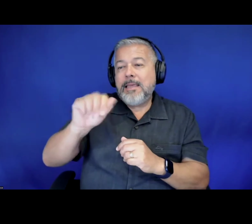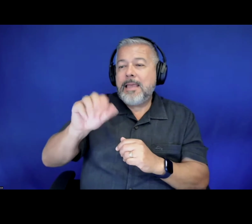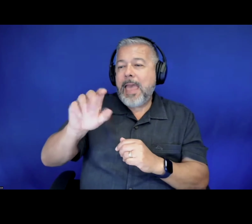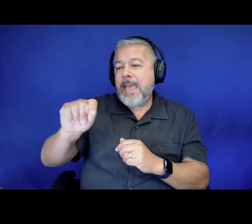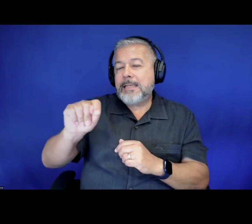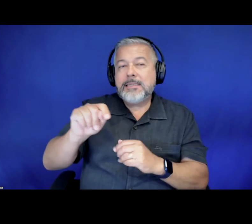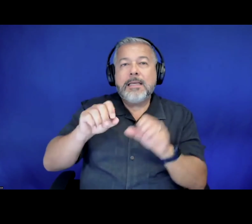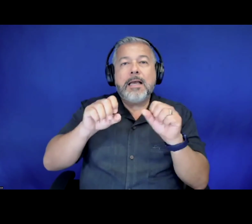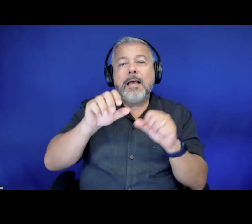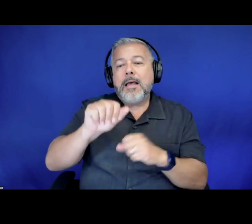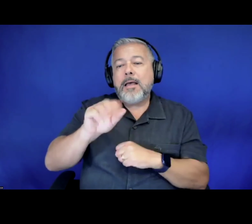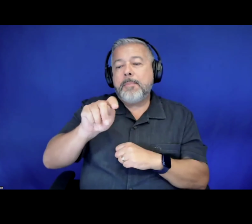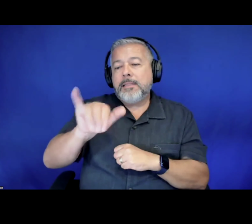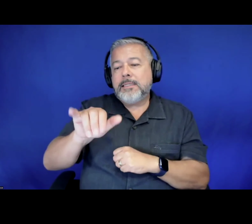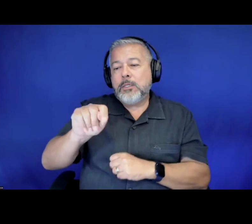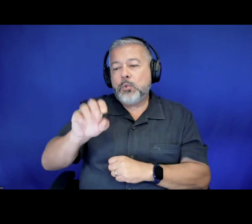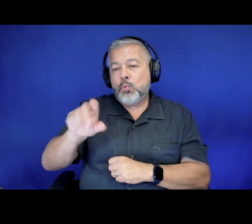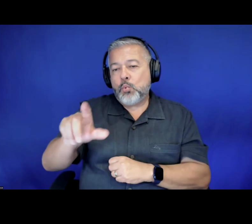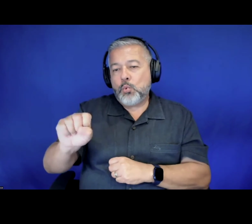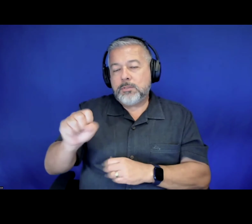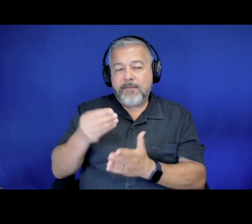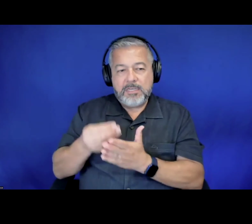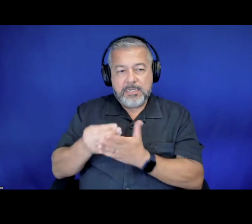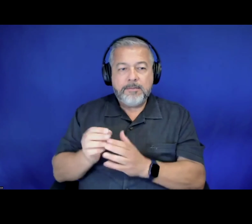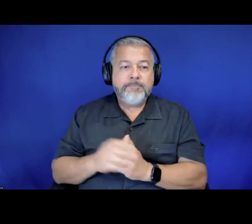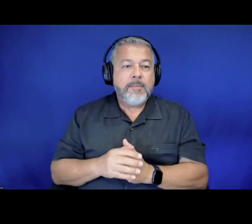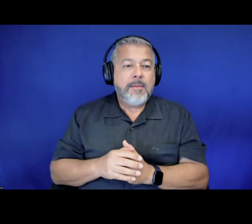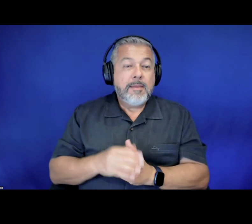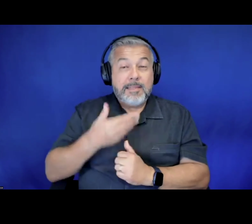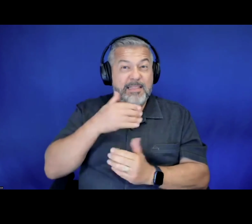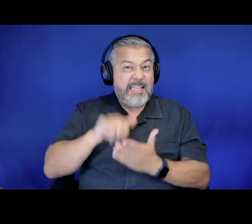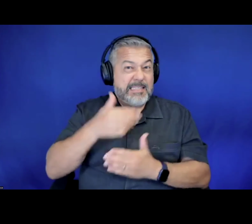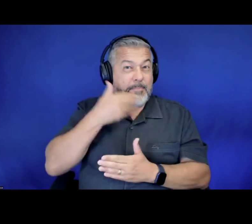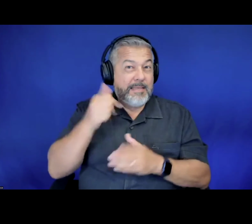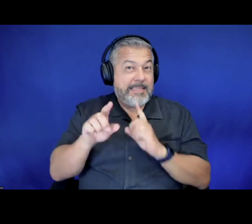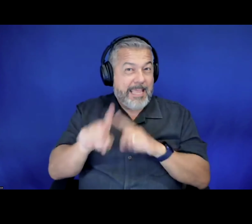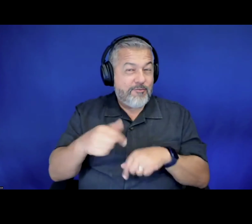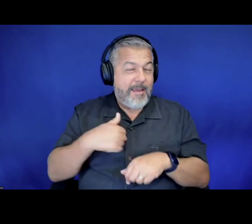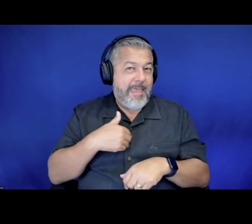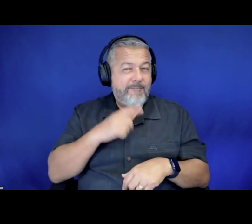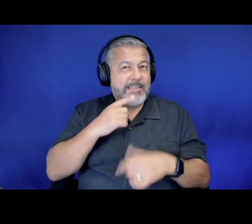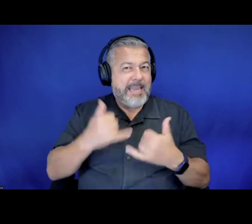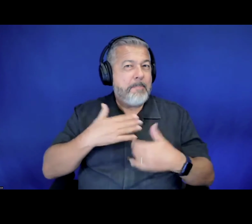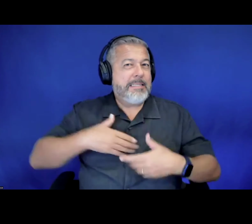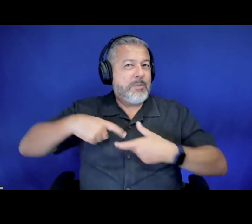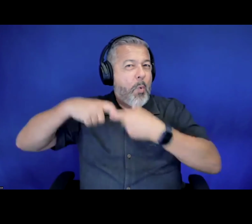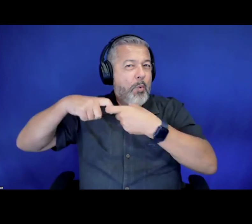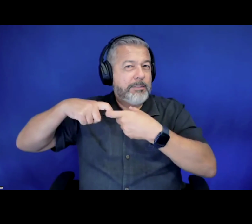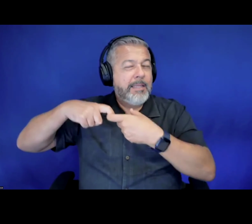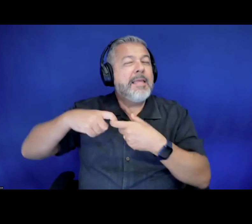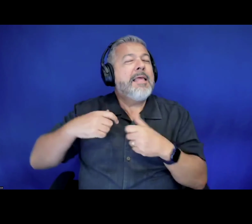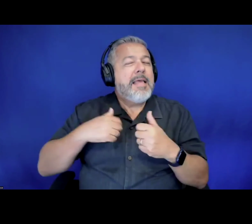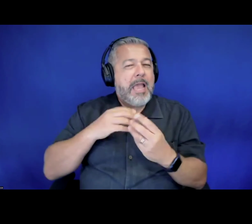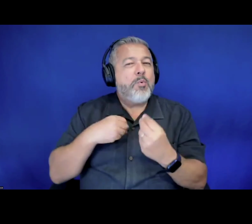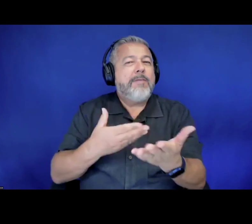funding. Yes, yes. The best answer I have right now, Aaron, is please hold. But I will get you a